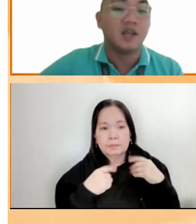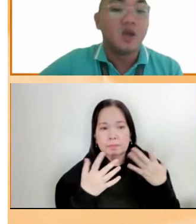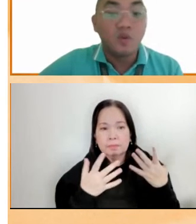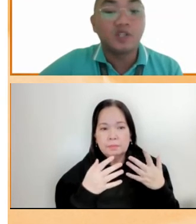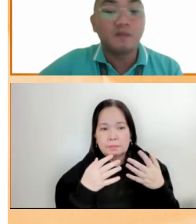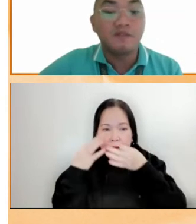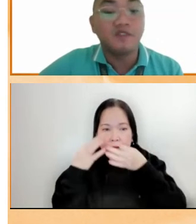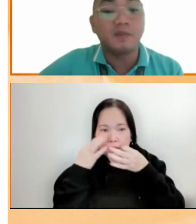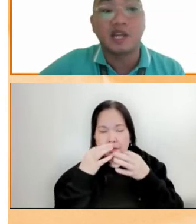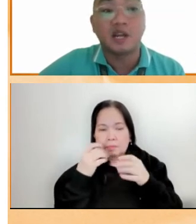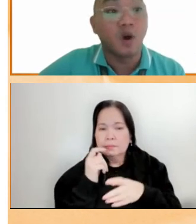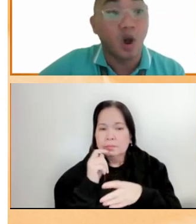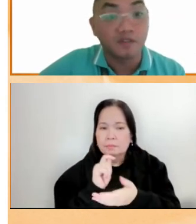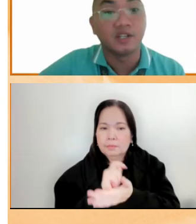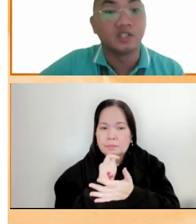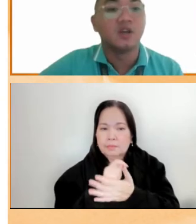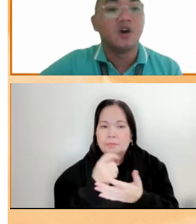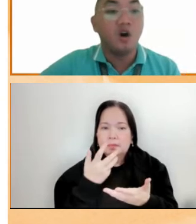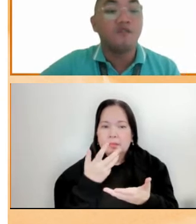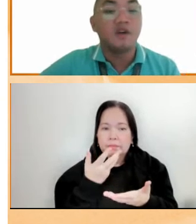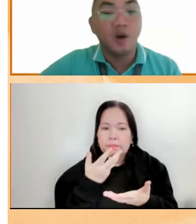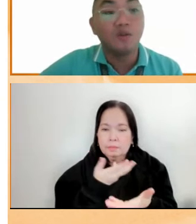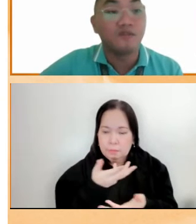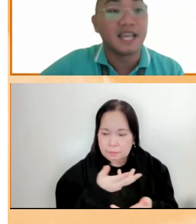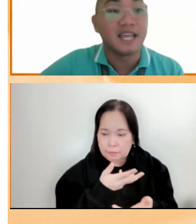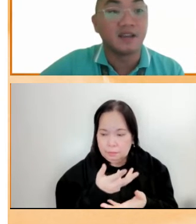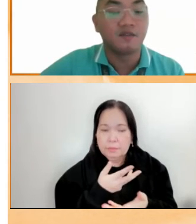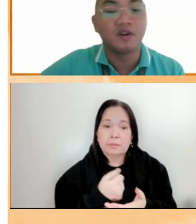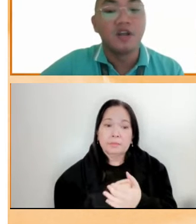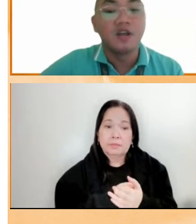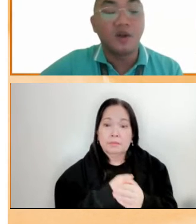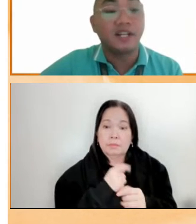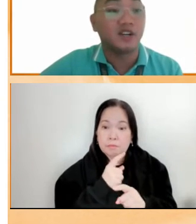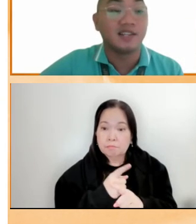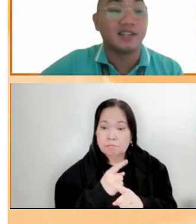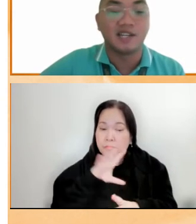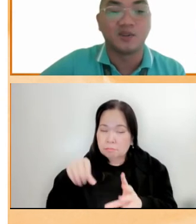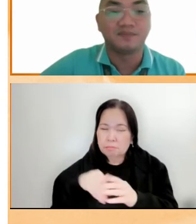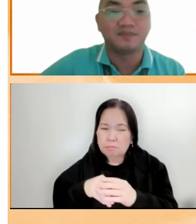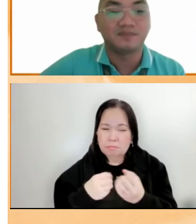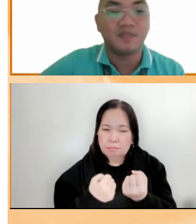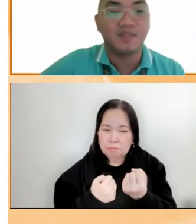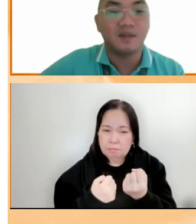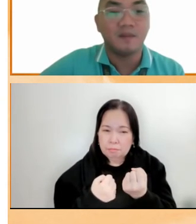counseling, which should be 50% of the coverage of the whole funding for the World Health Organization.